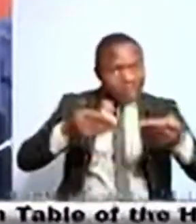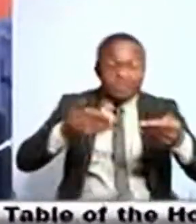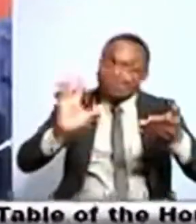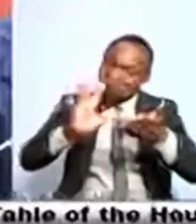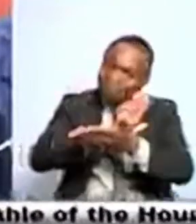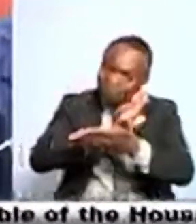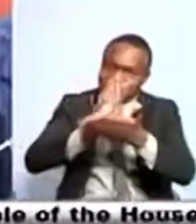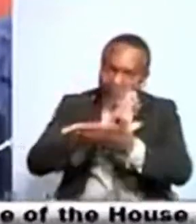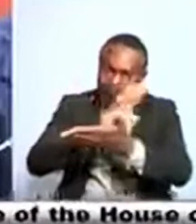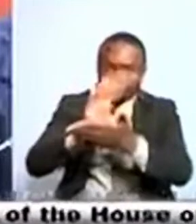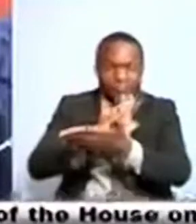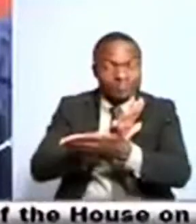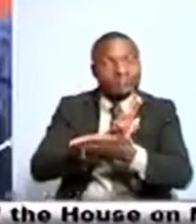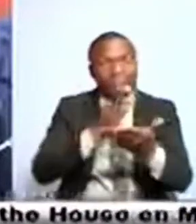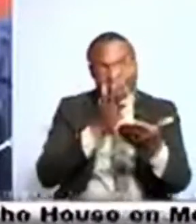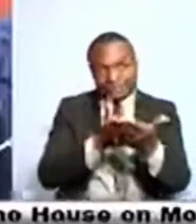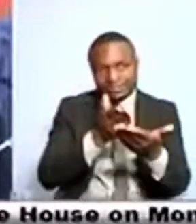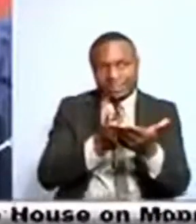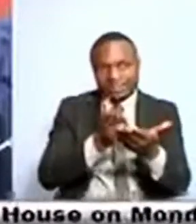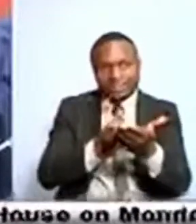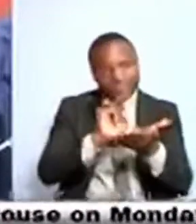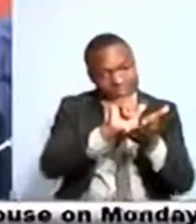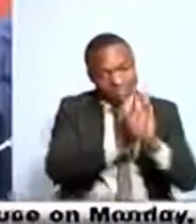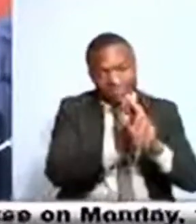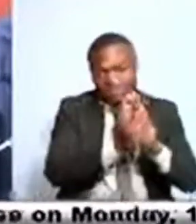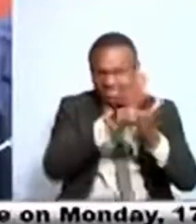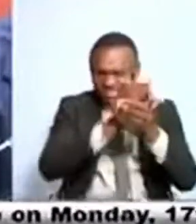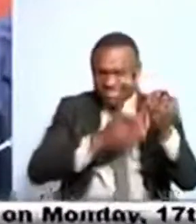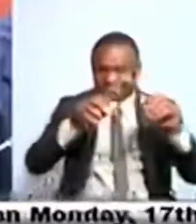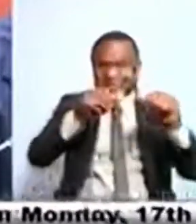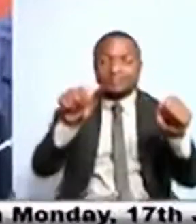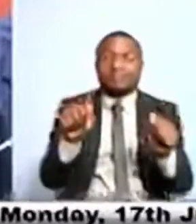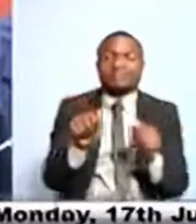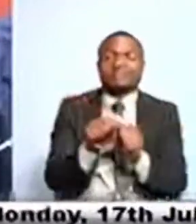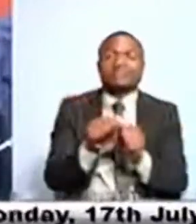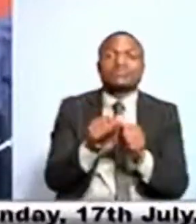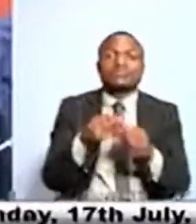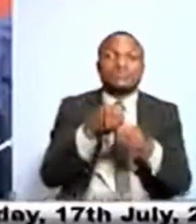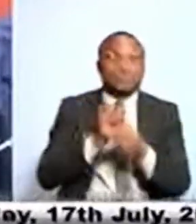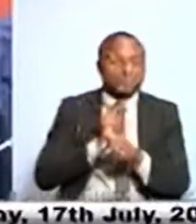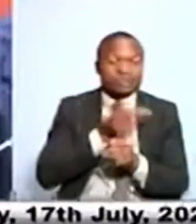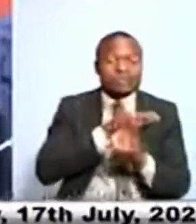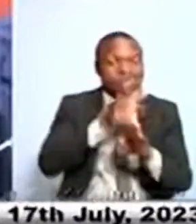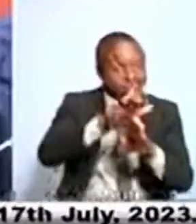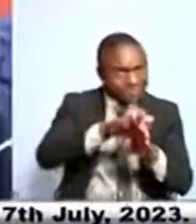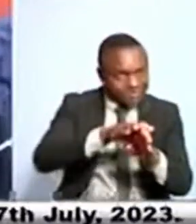it up, and this act in some areas slows us down. We need to